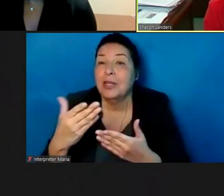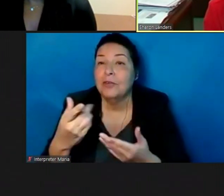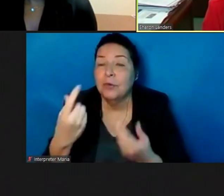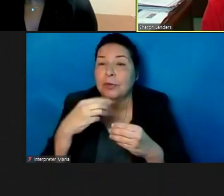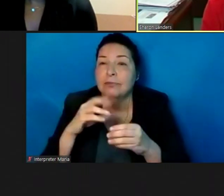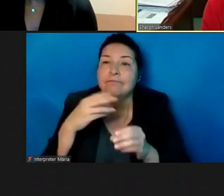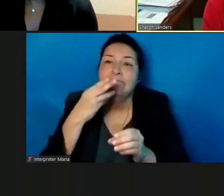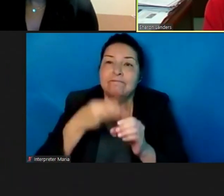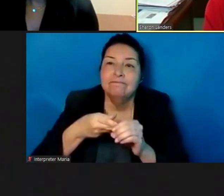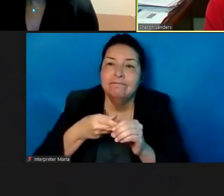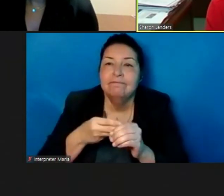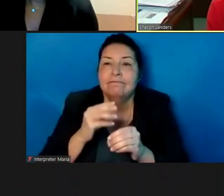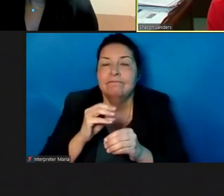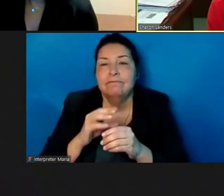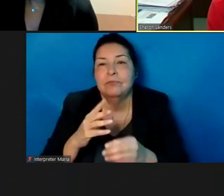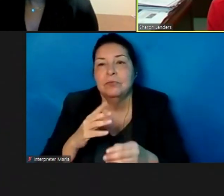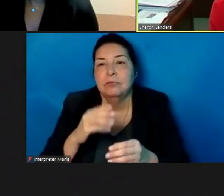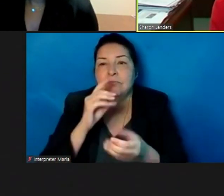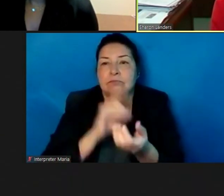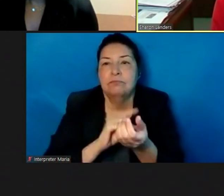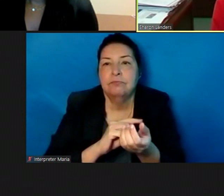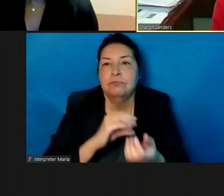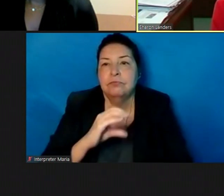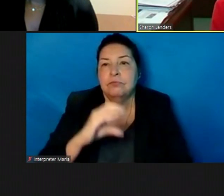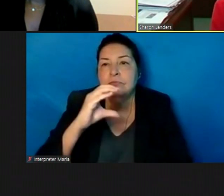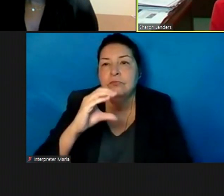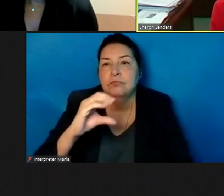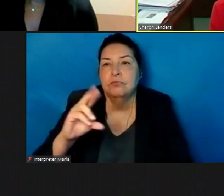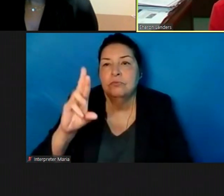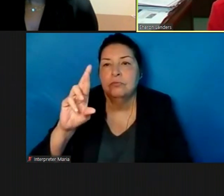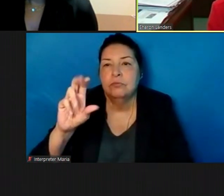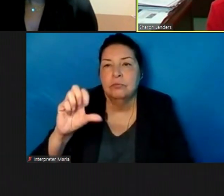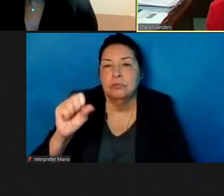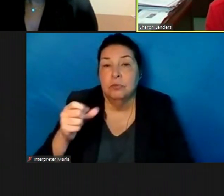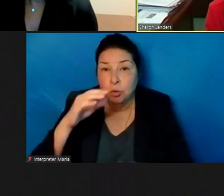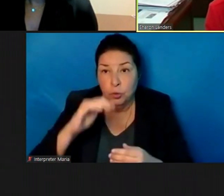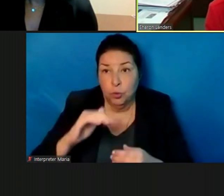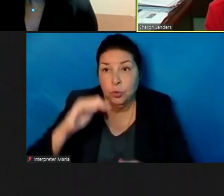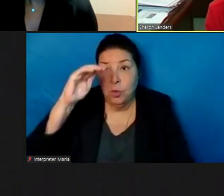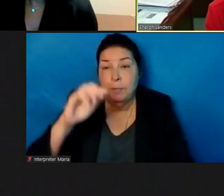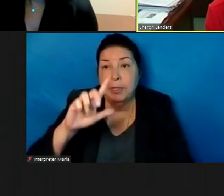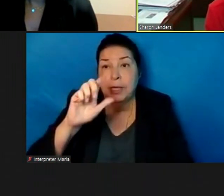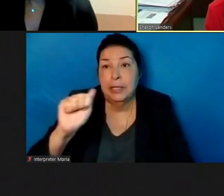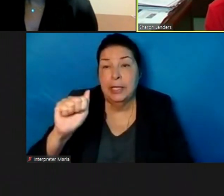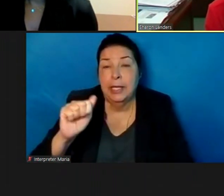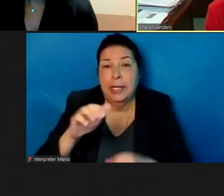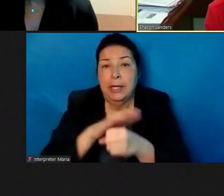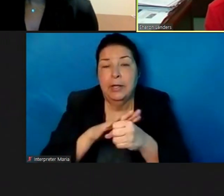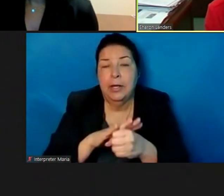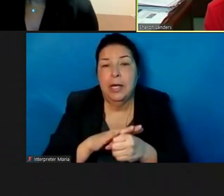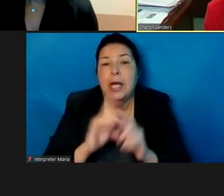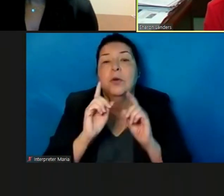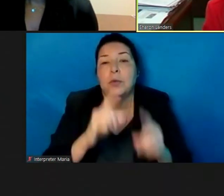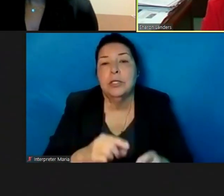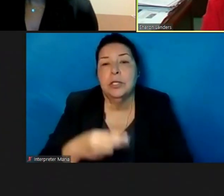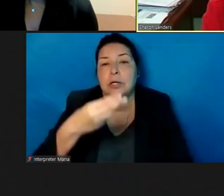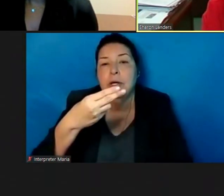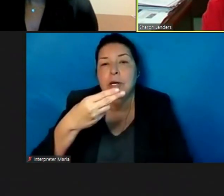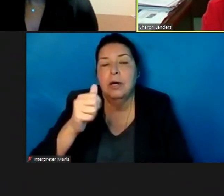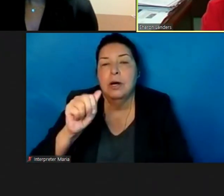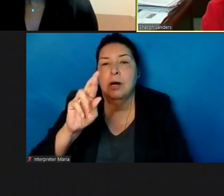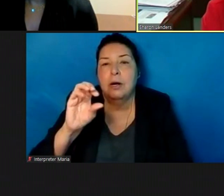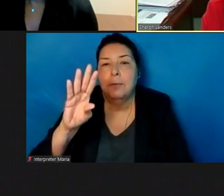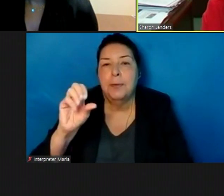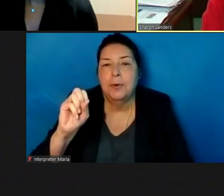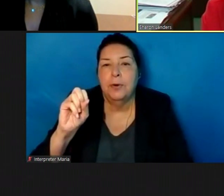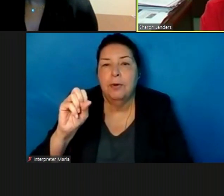much. Dr. Curls grew up in the LA area and attended Harvard Westlake High School before going on